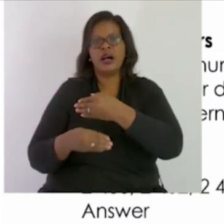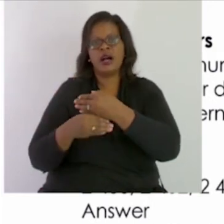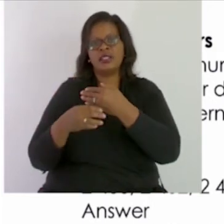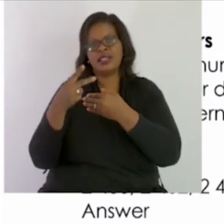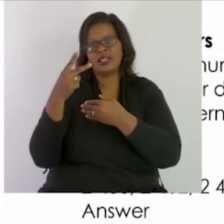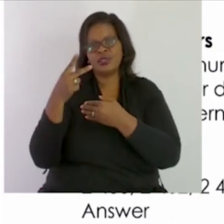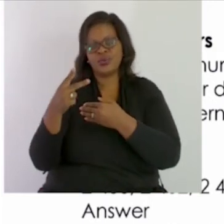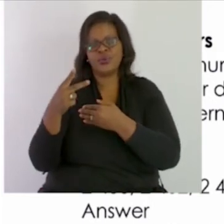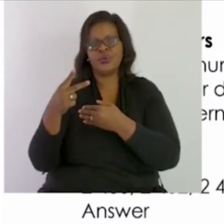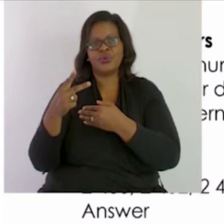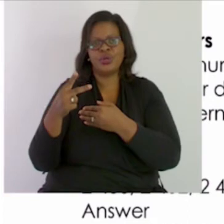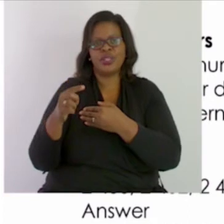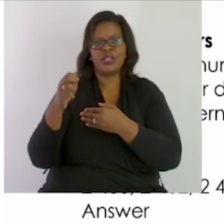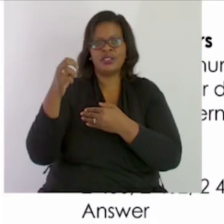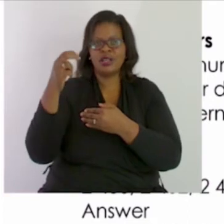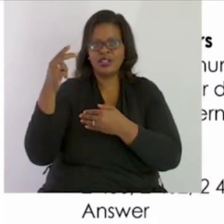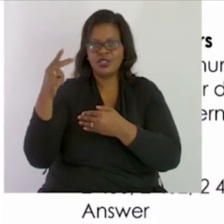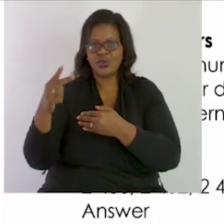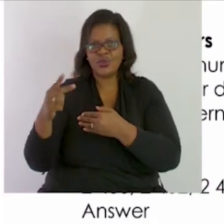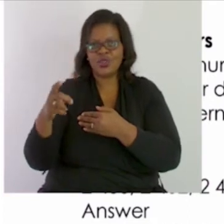2. Then it becomes